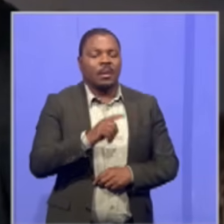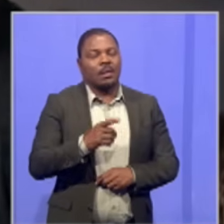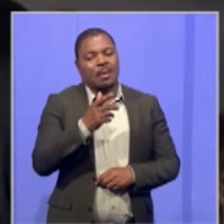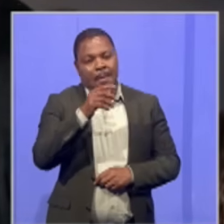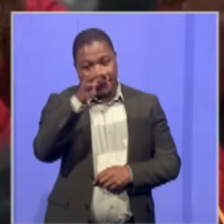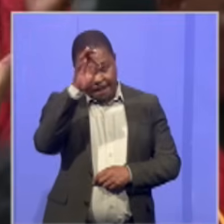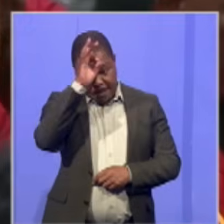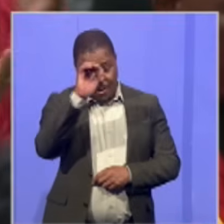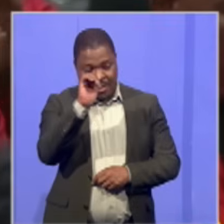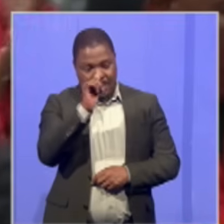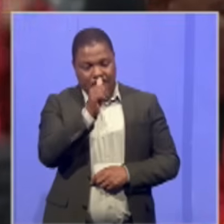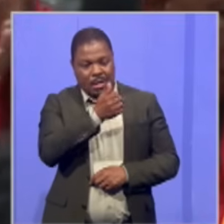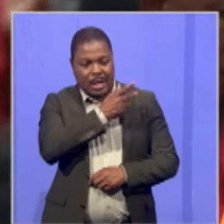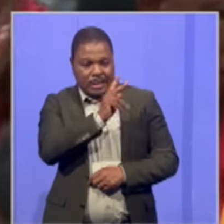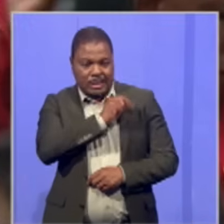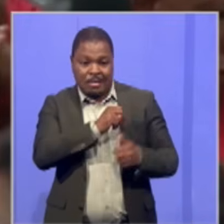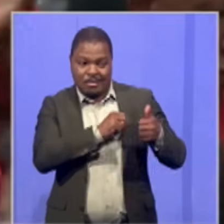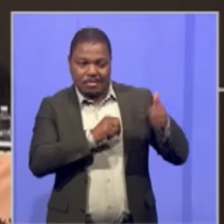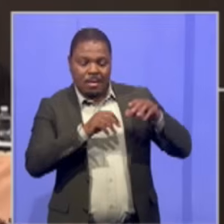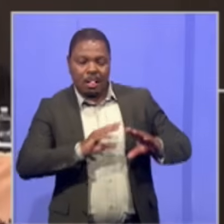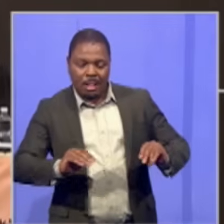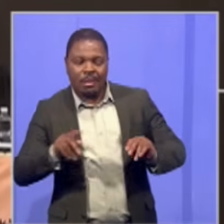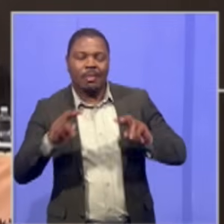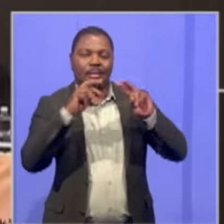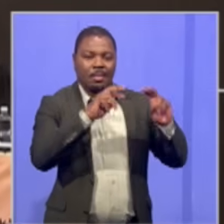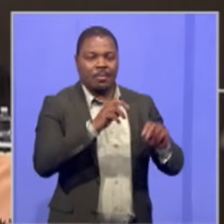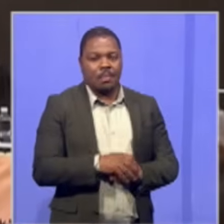Nhlanhla Mkhwanazi. Committee intse e tla shebana le